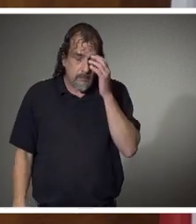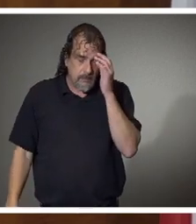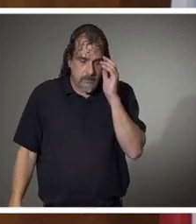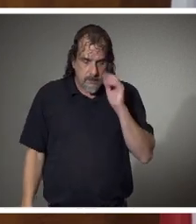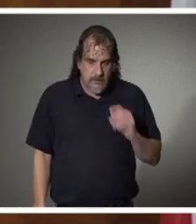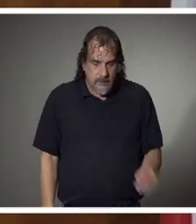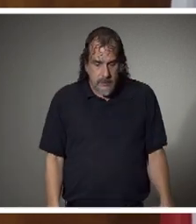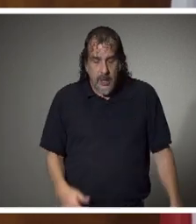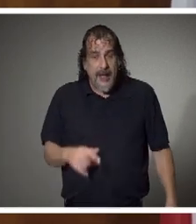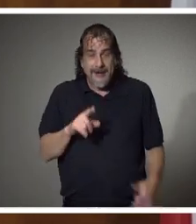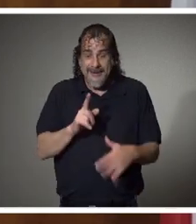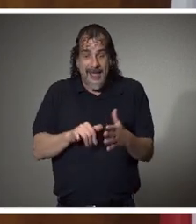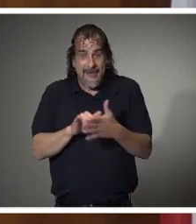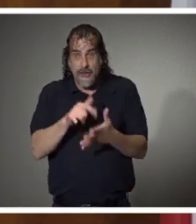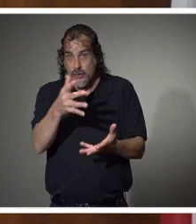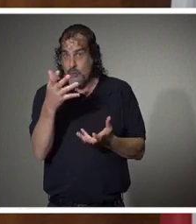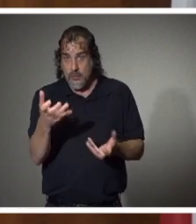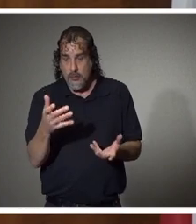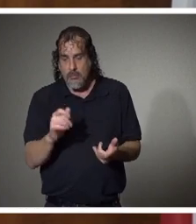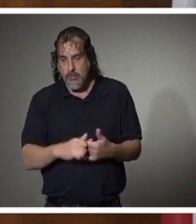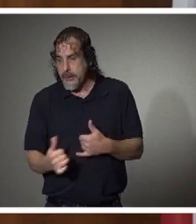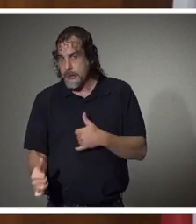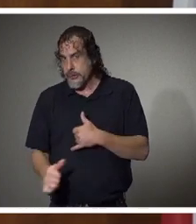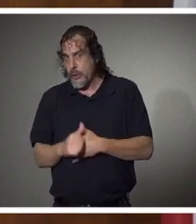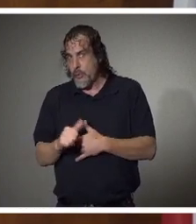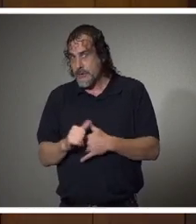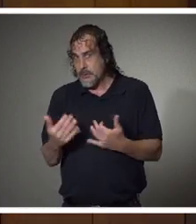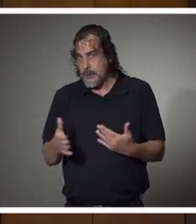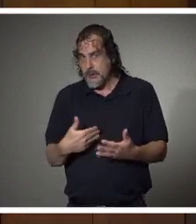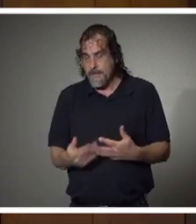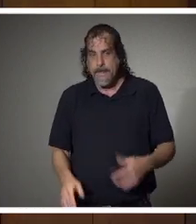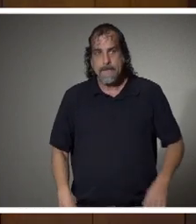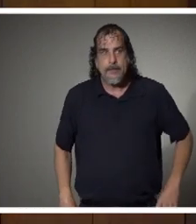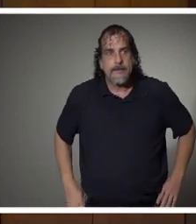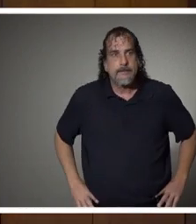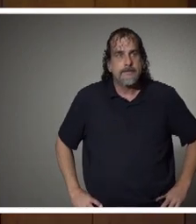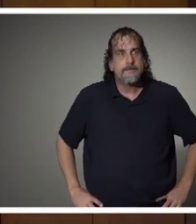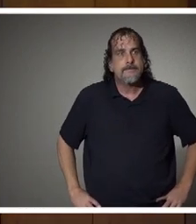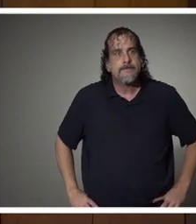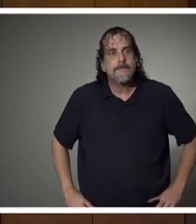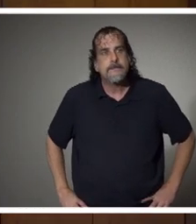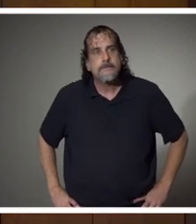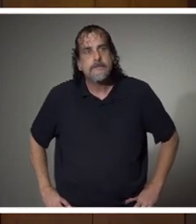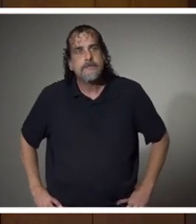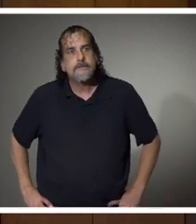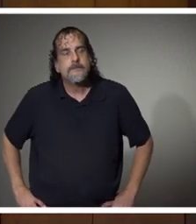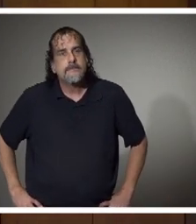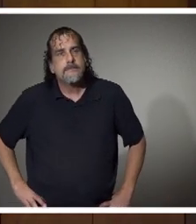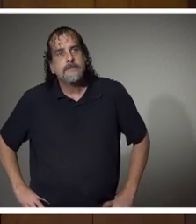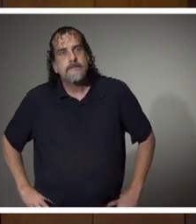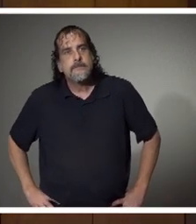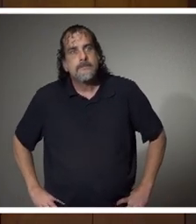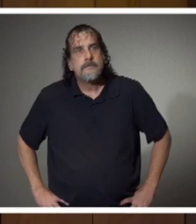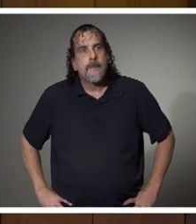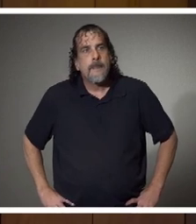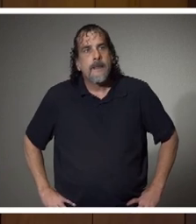Not knowingly, not because you want to, but you may be putting people at risk. Stephen from News Mississippi has a question.